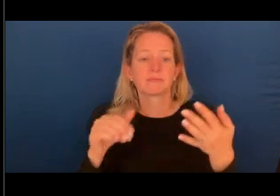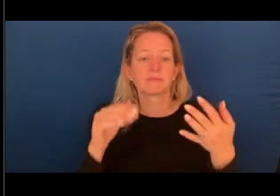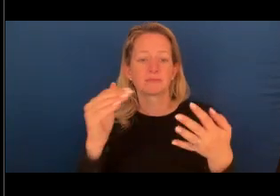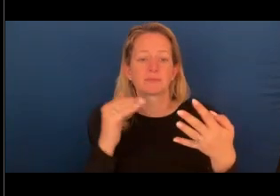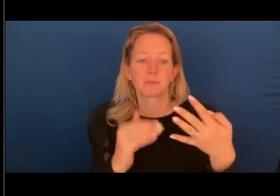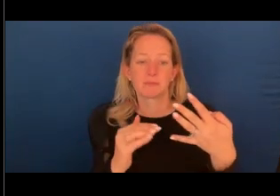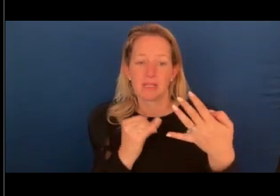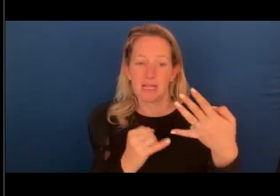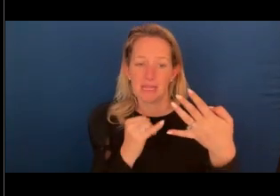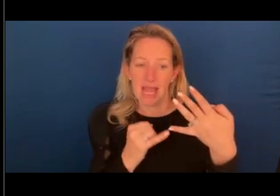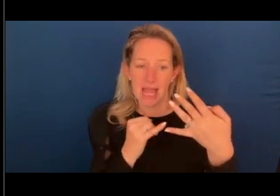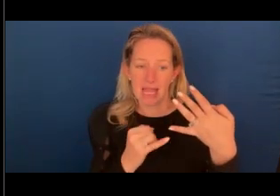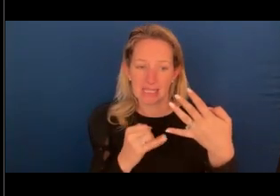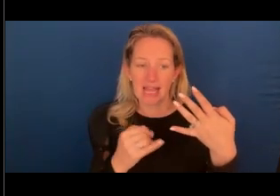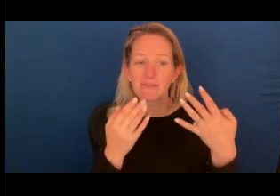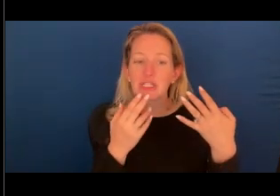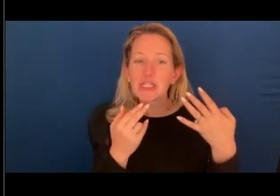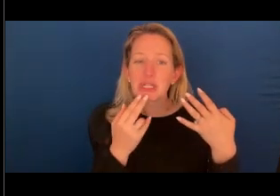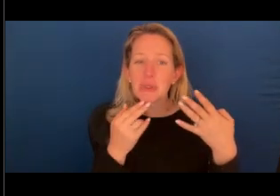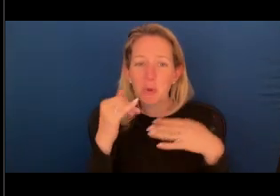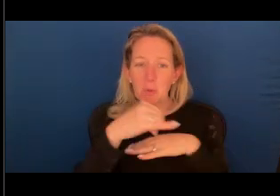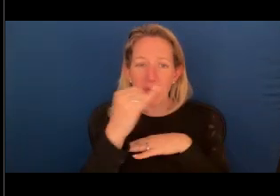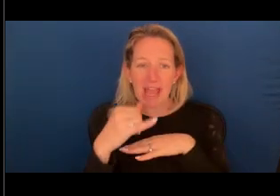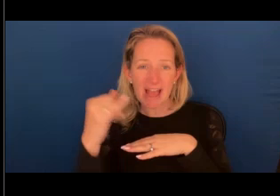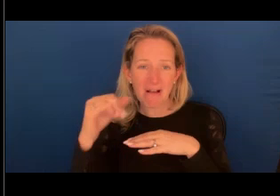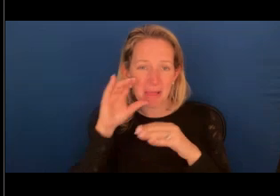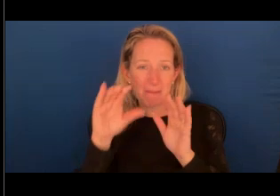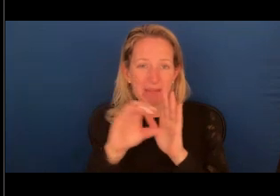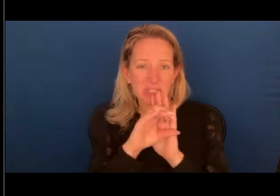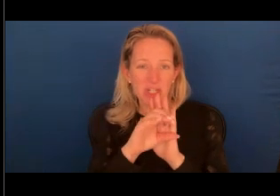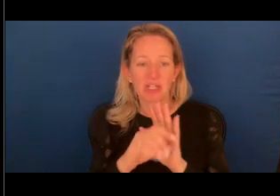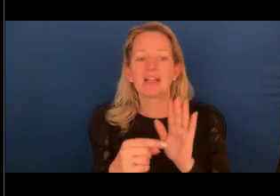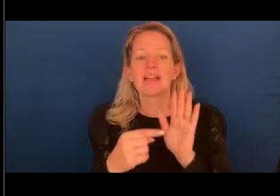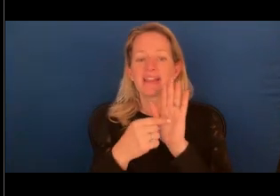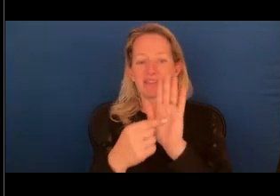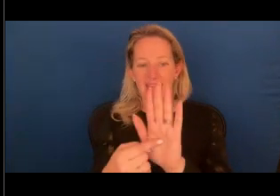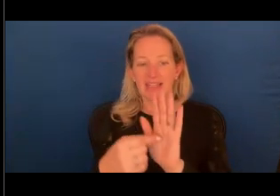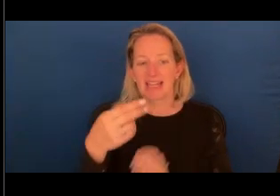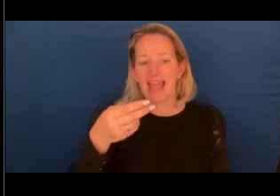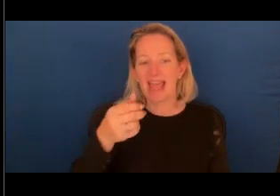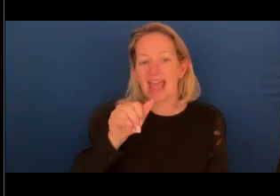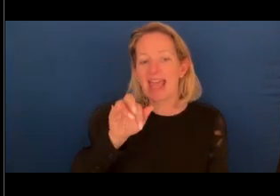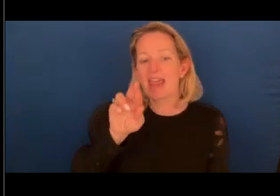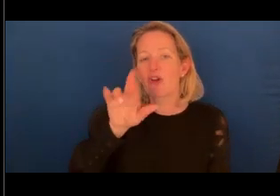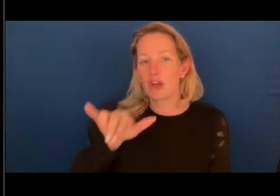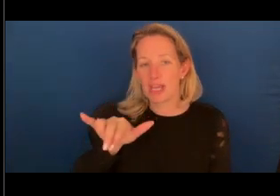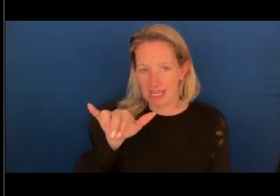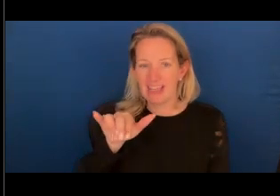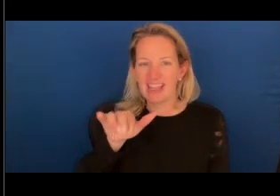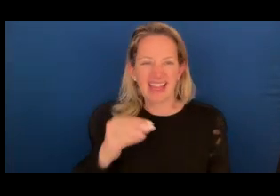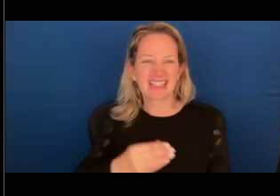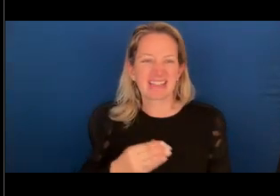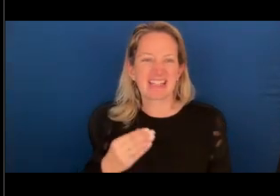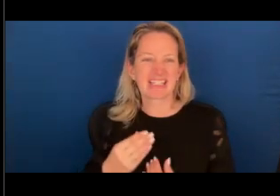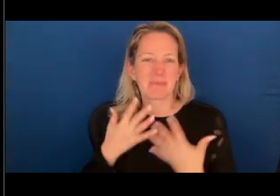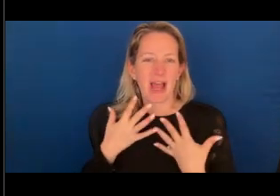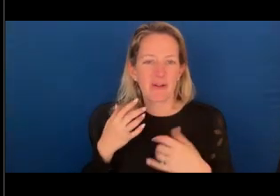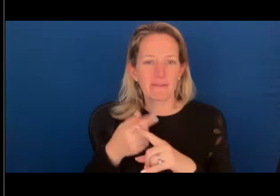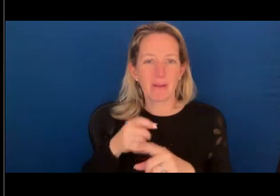very cute whale over there, Beizhan. So that is about the hairy surfaces inspired by the baleen whale